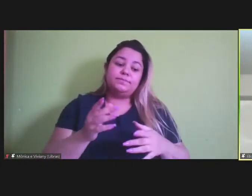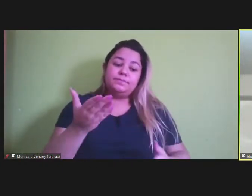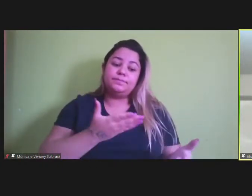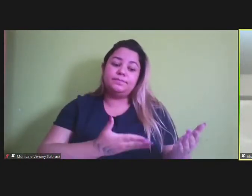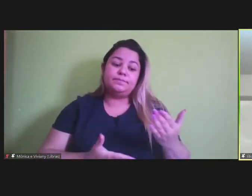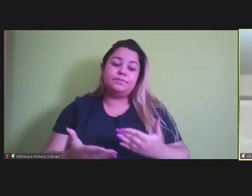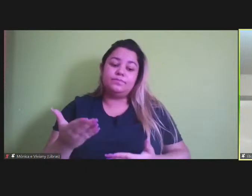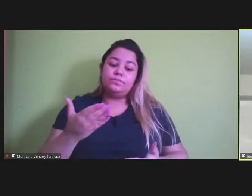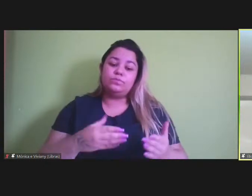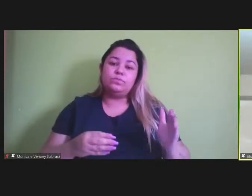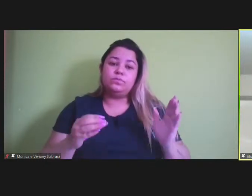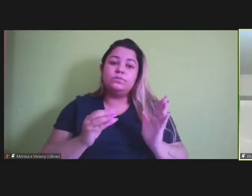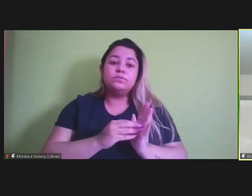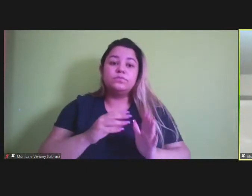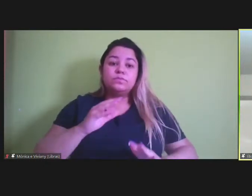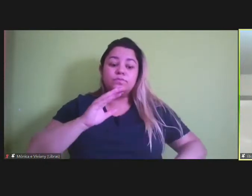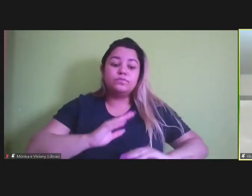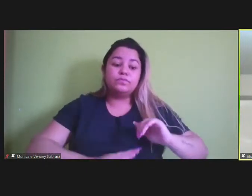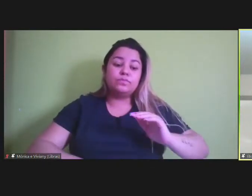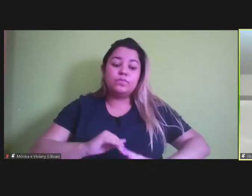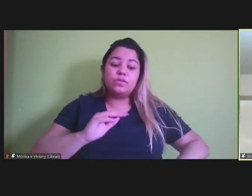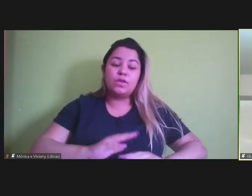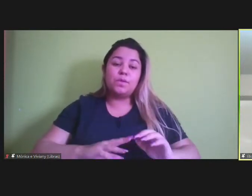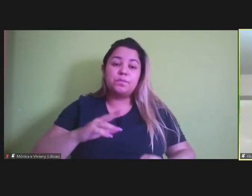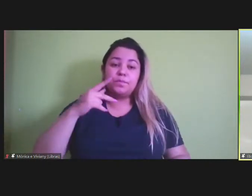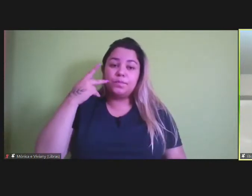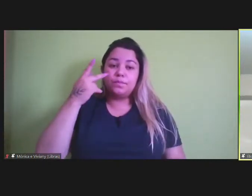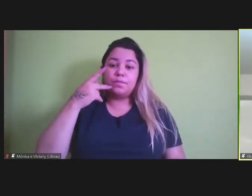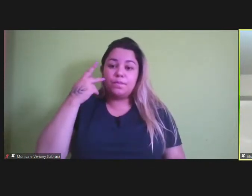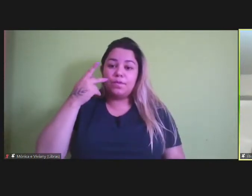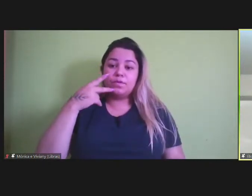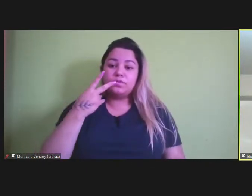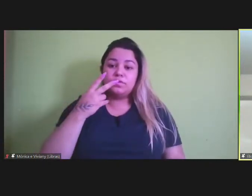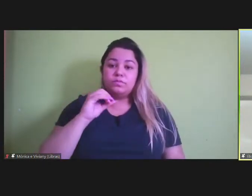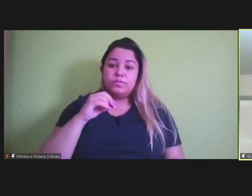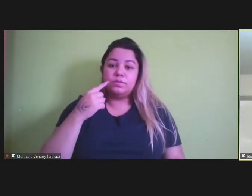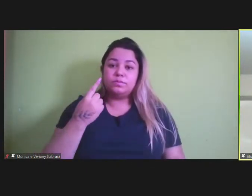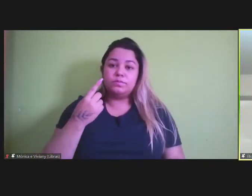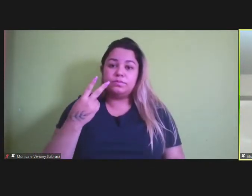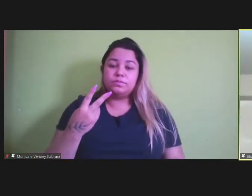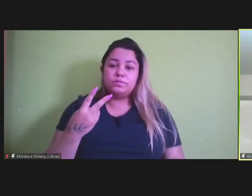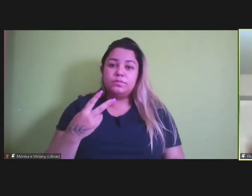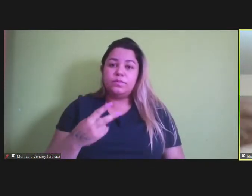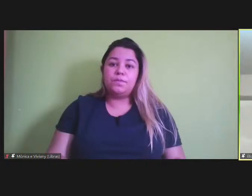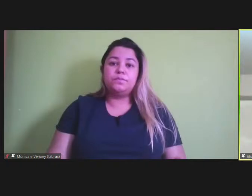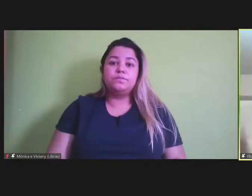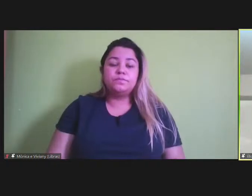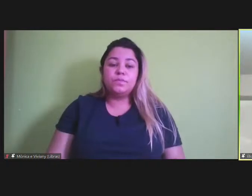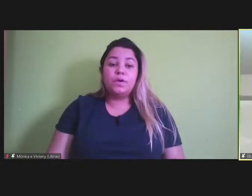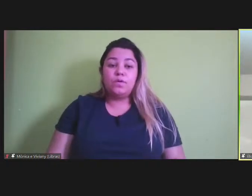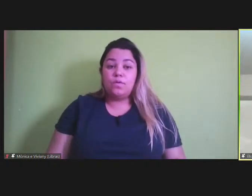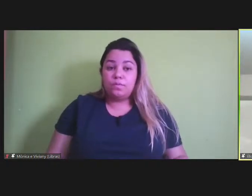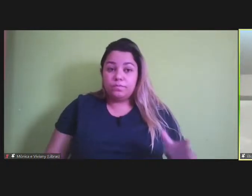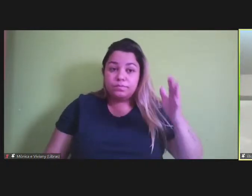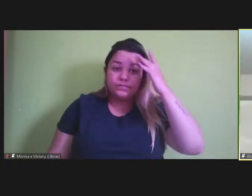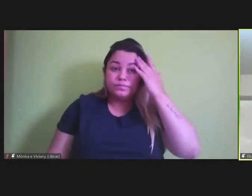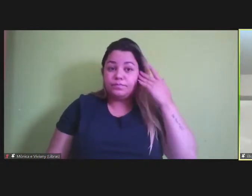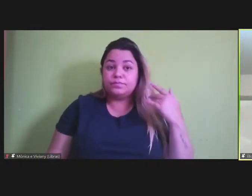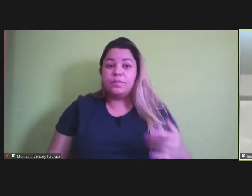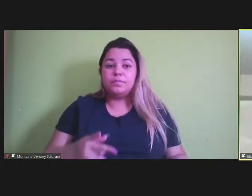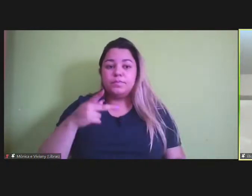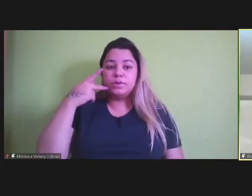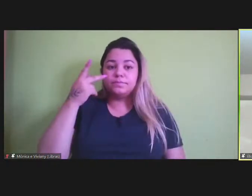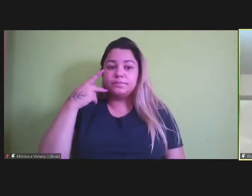and participation in the Mark for Food and Nutritional Education for public policies in 2012, how this